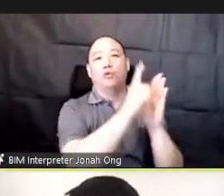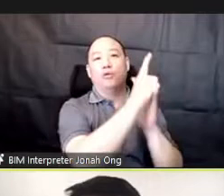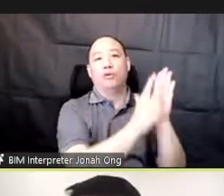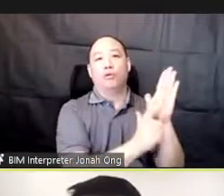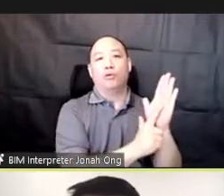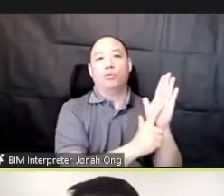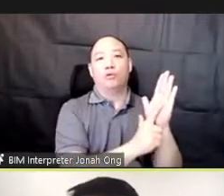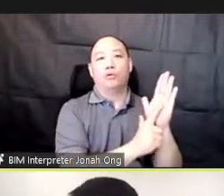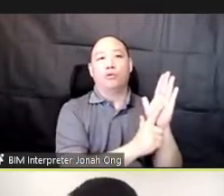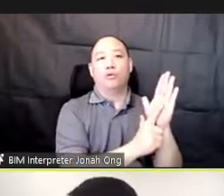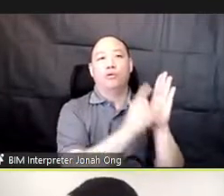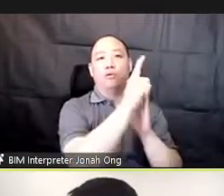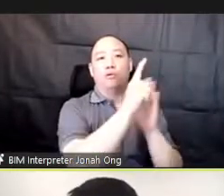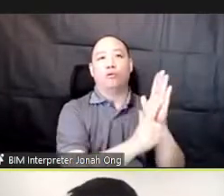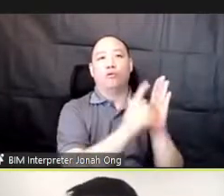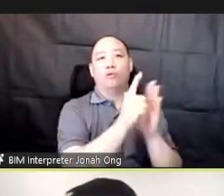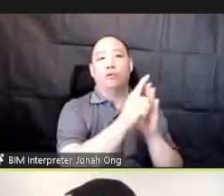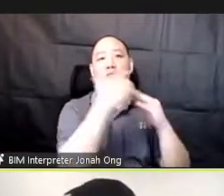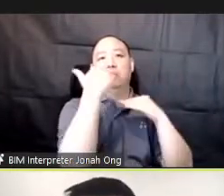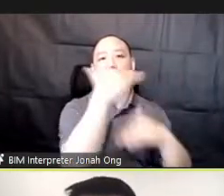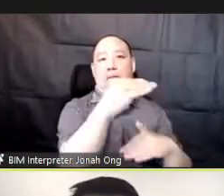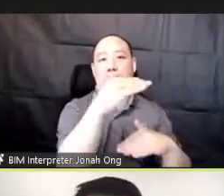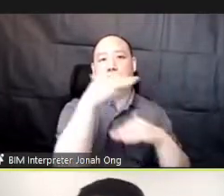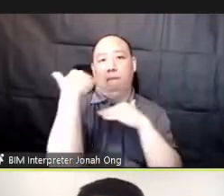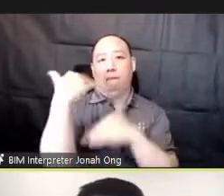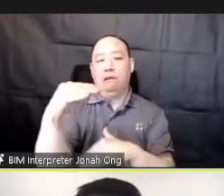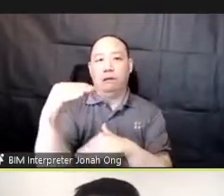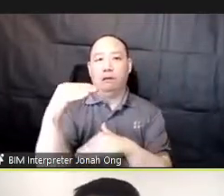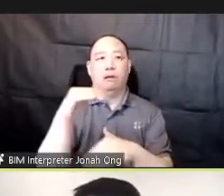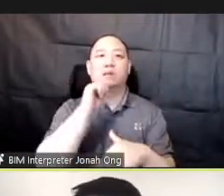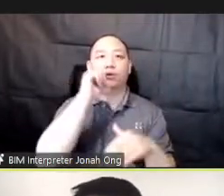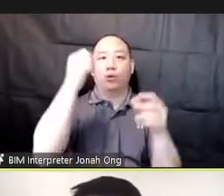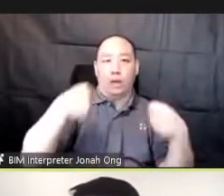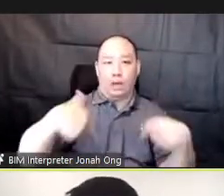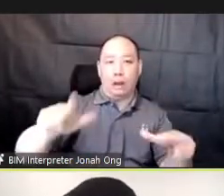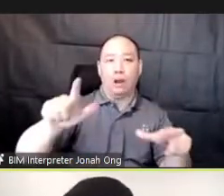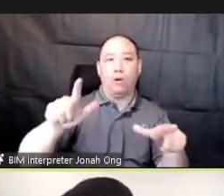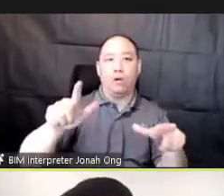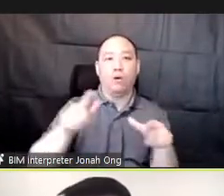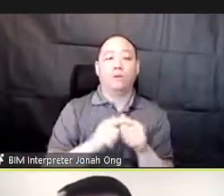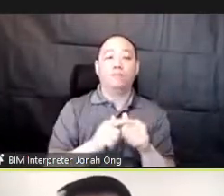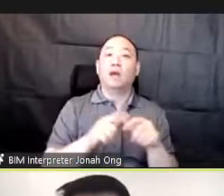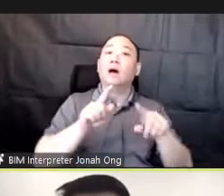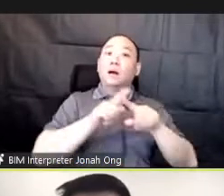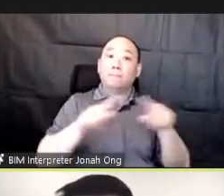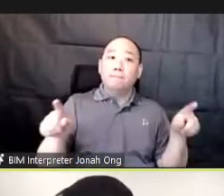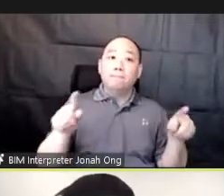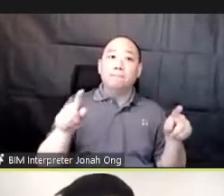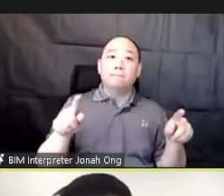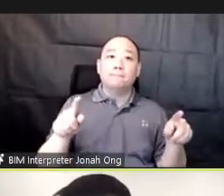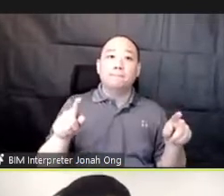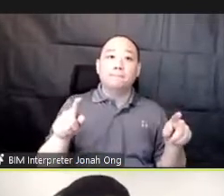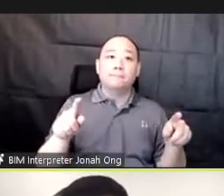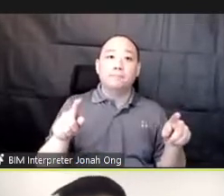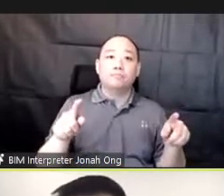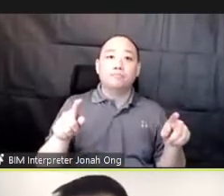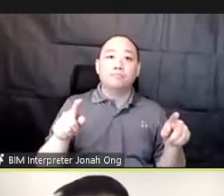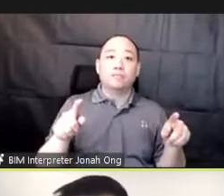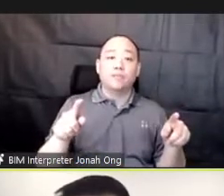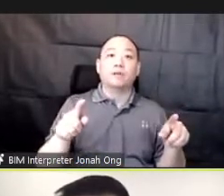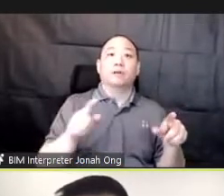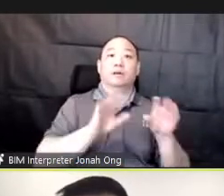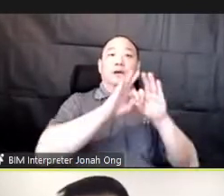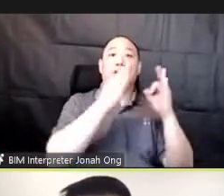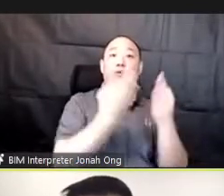a chilling effect throughout our community. But the question is, beyond Pulau Malaysia, how do we engage individuals to